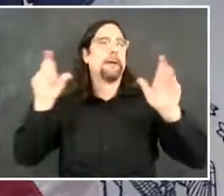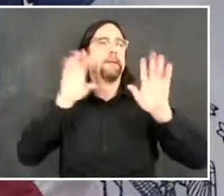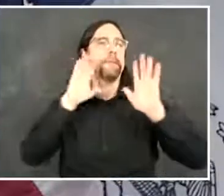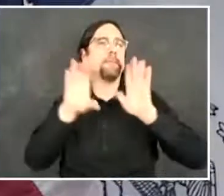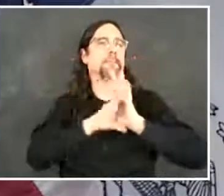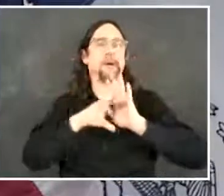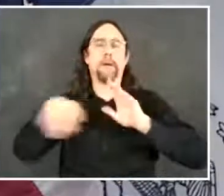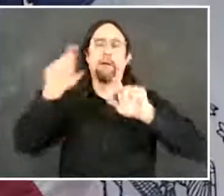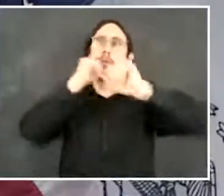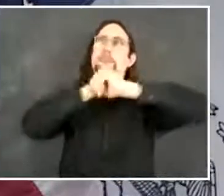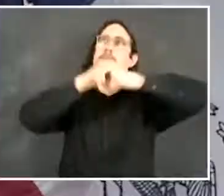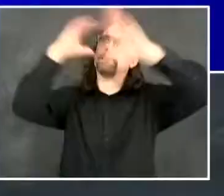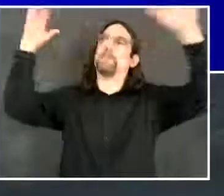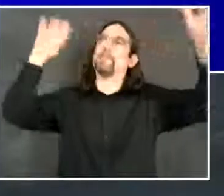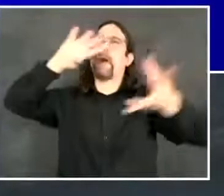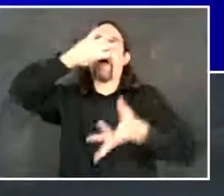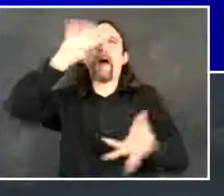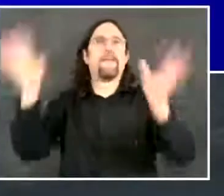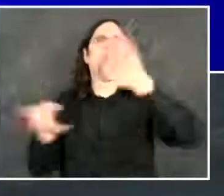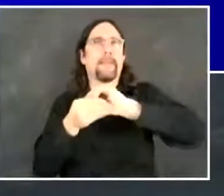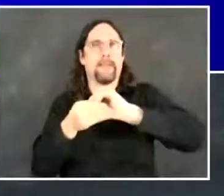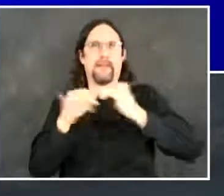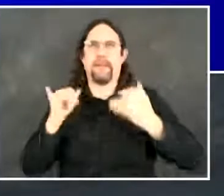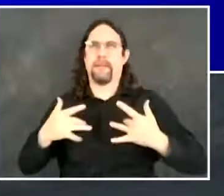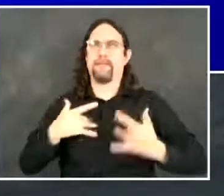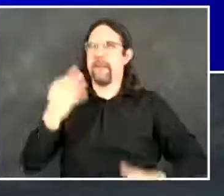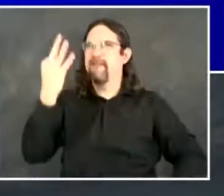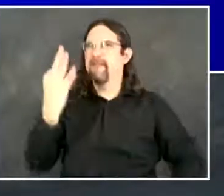picture? The first thing